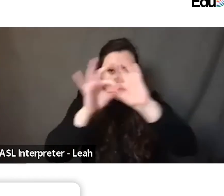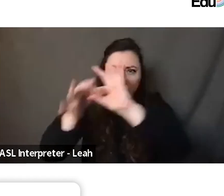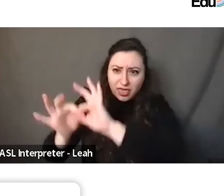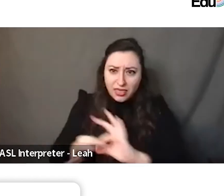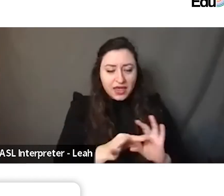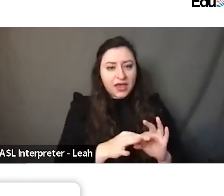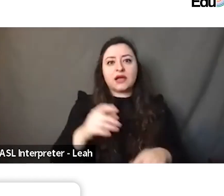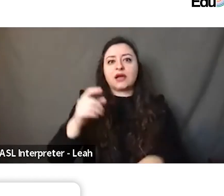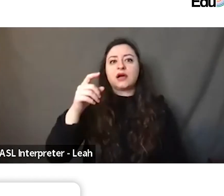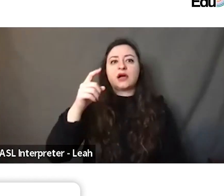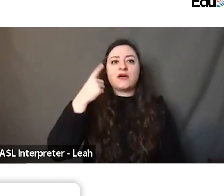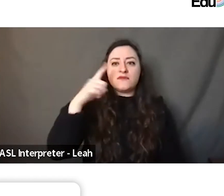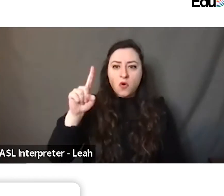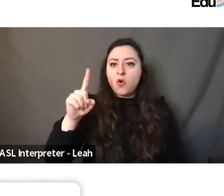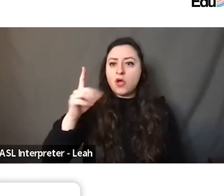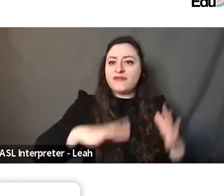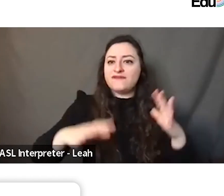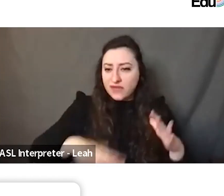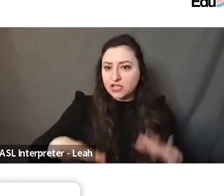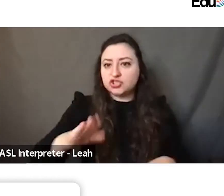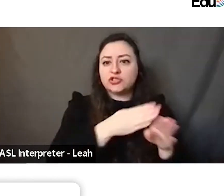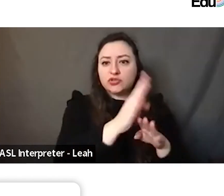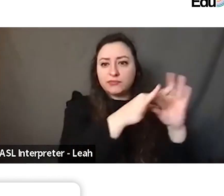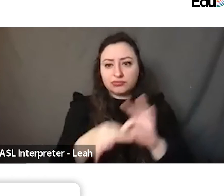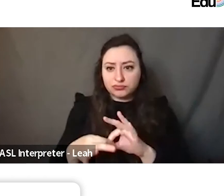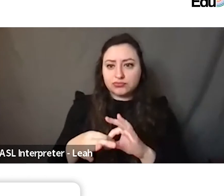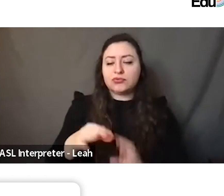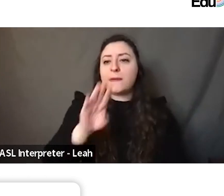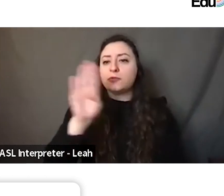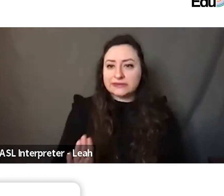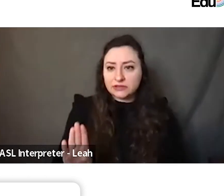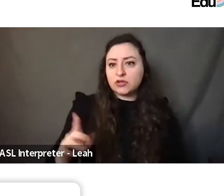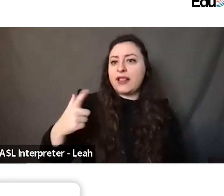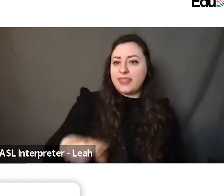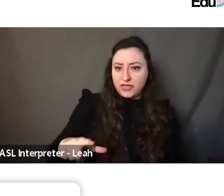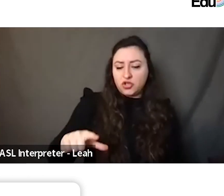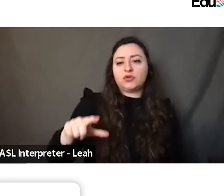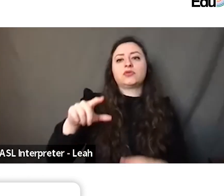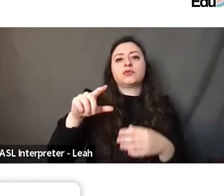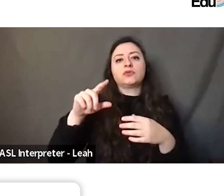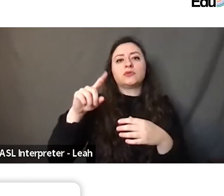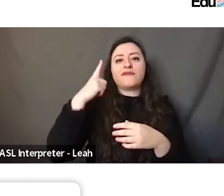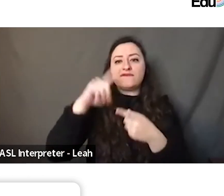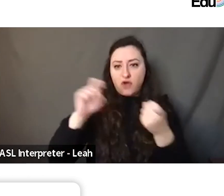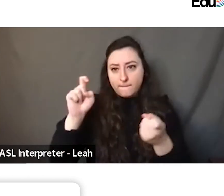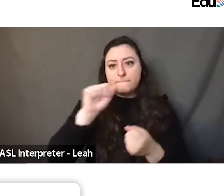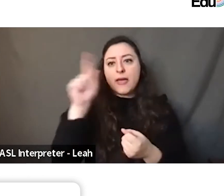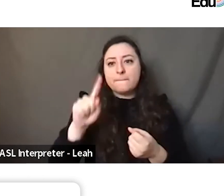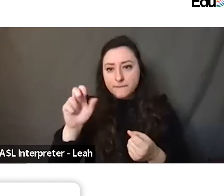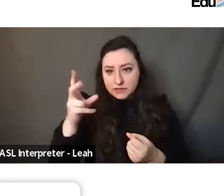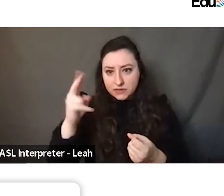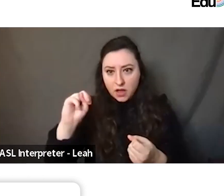much of the fashion industry to Brazil's leather that comes from deforestation? I would love to understand who the political players